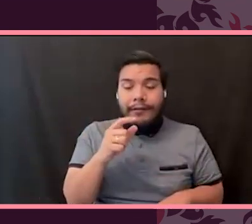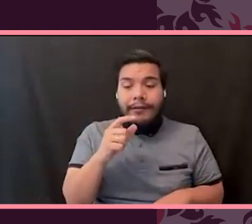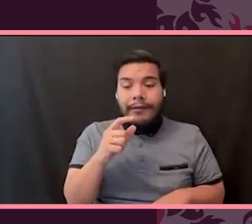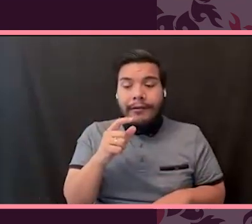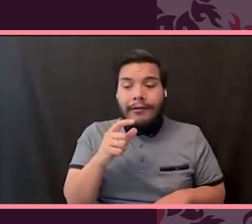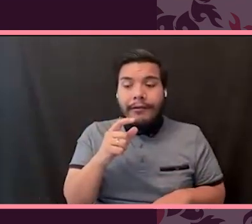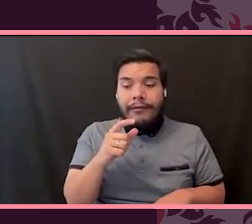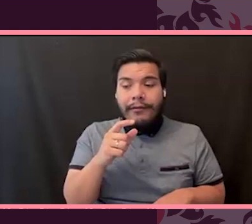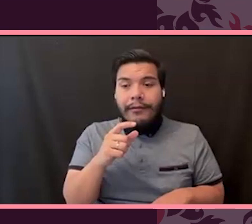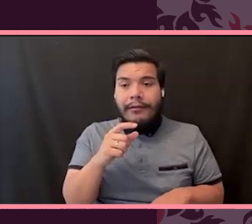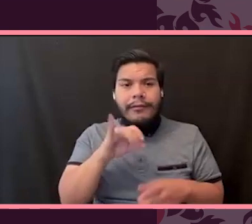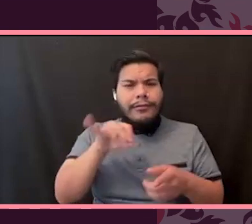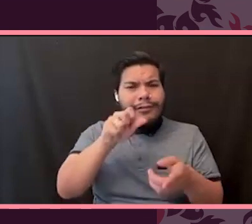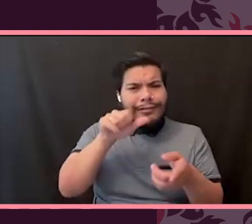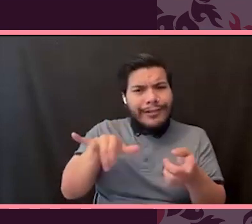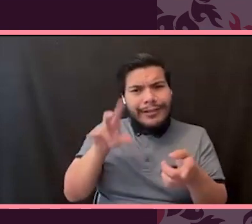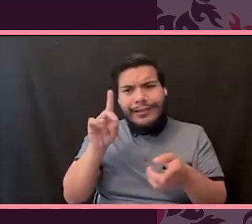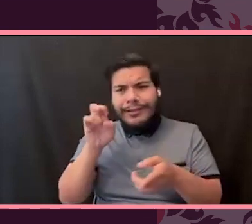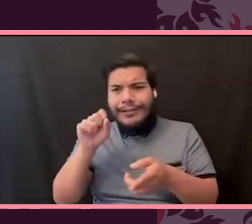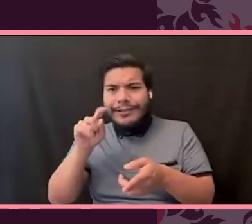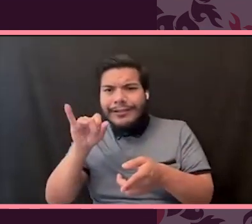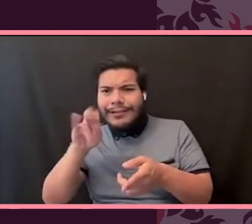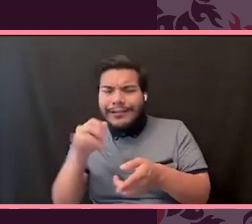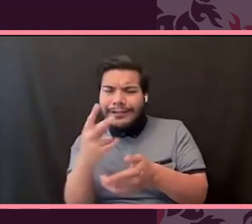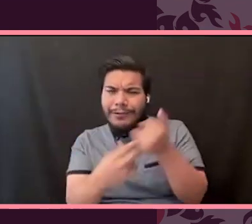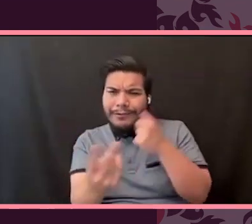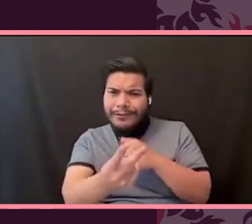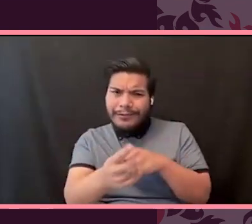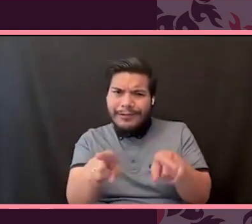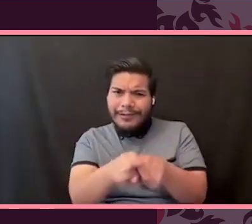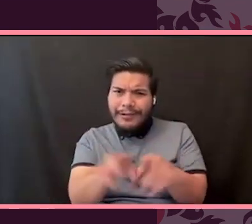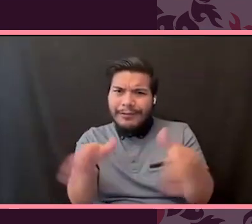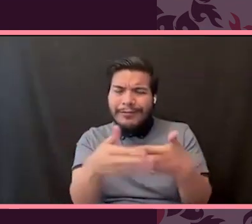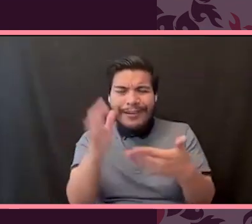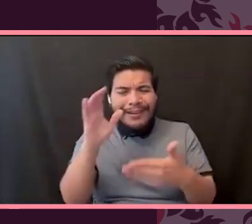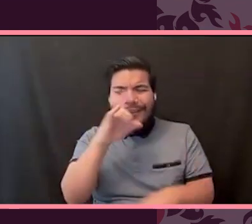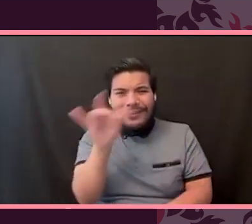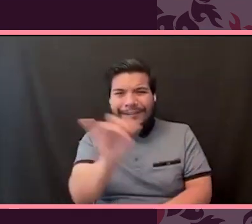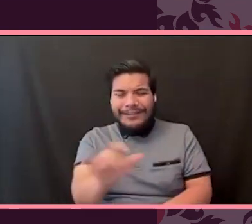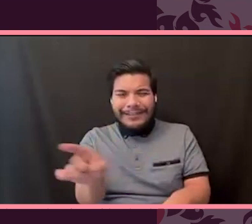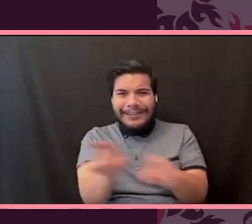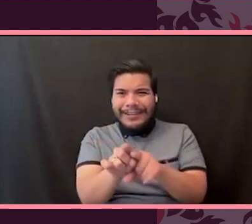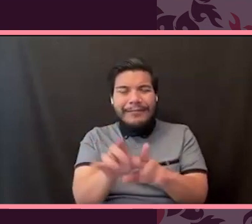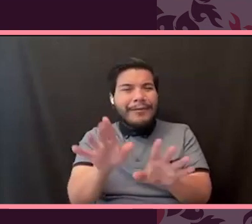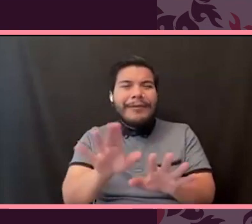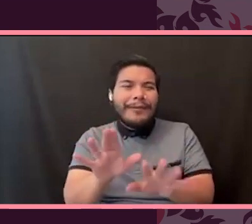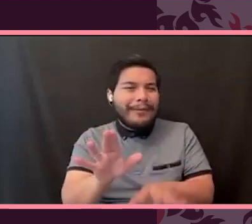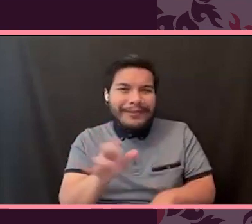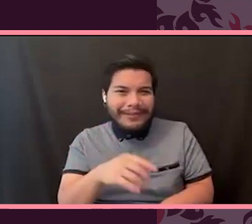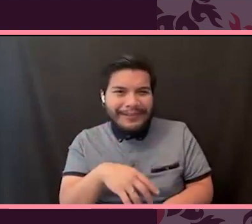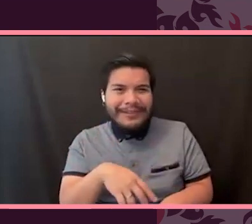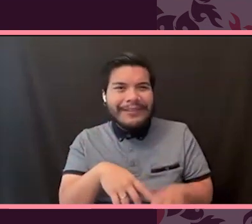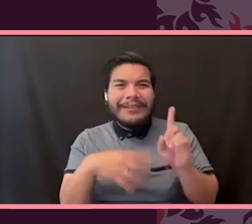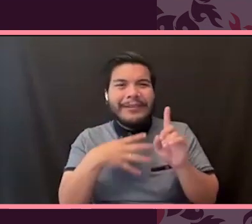Jaya, Destiny, are you in the same room? I'm looking at the thing right here, and it Oh, looks no. like you're in the same exact room. No, it's The just the white